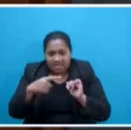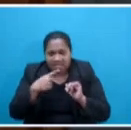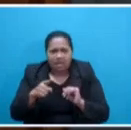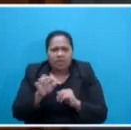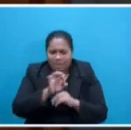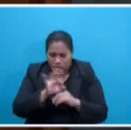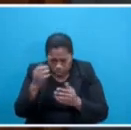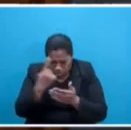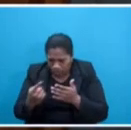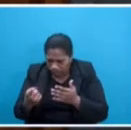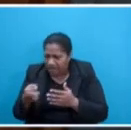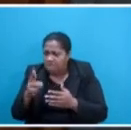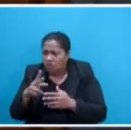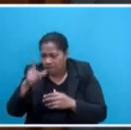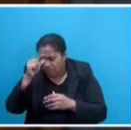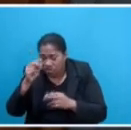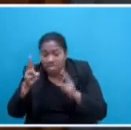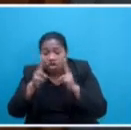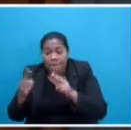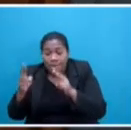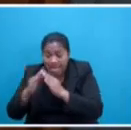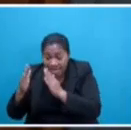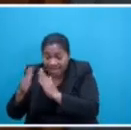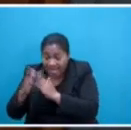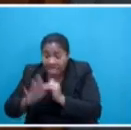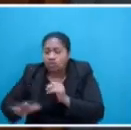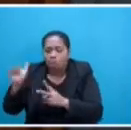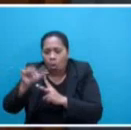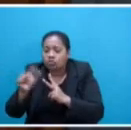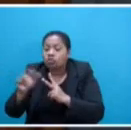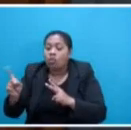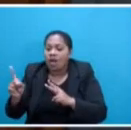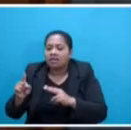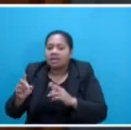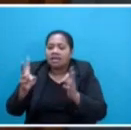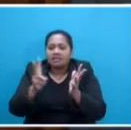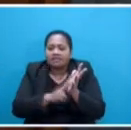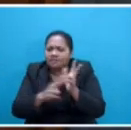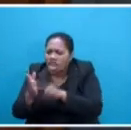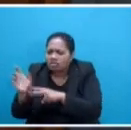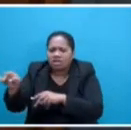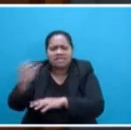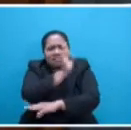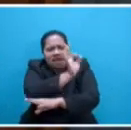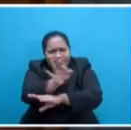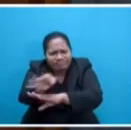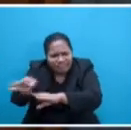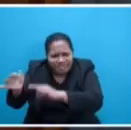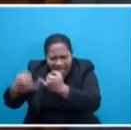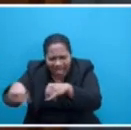reach Fijians in urban areas, but also in remote rural villages and maritime islands. Honorable Speaker,